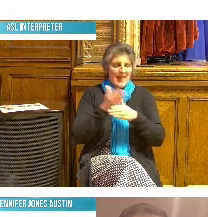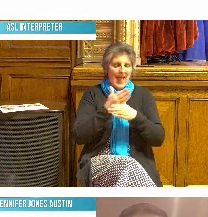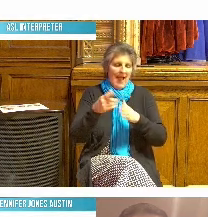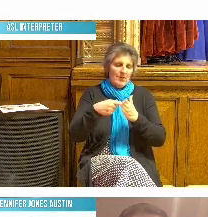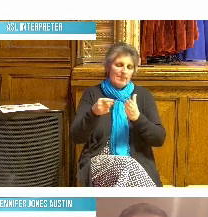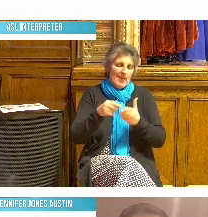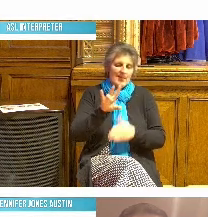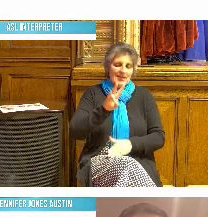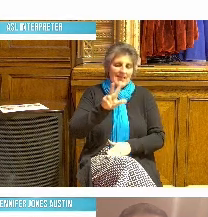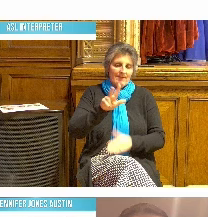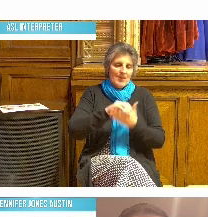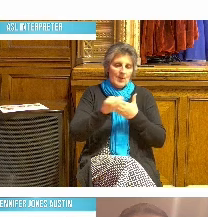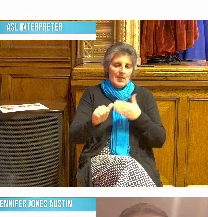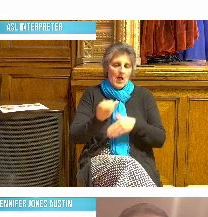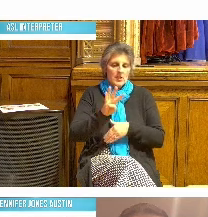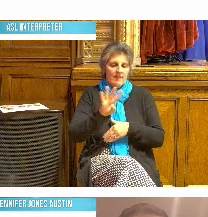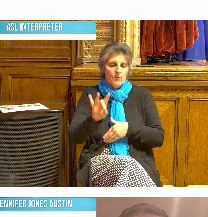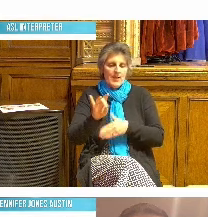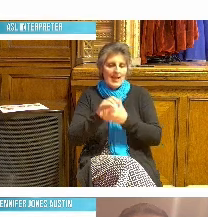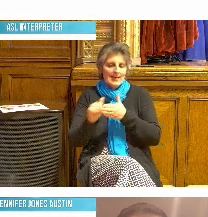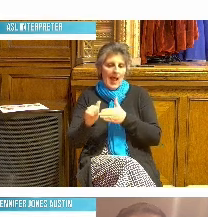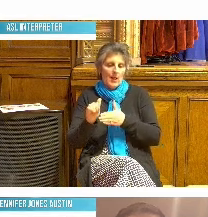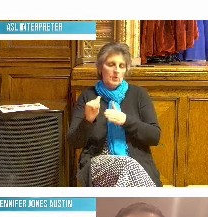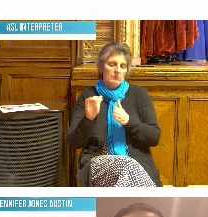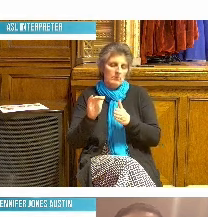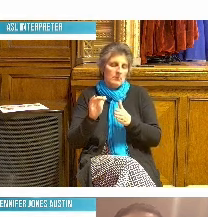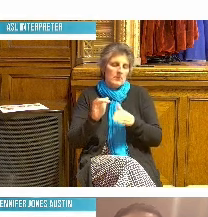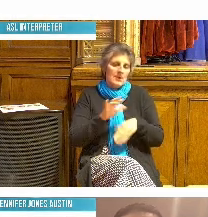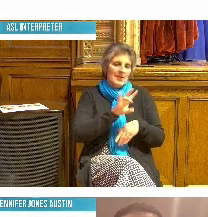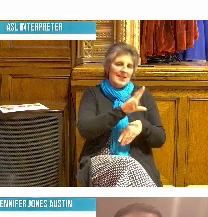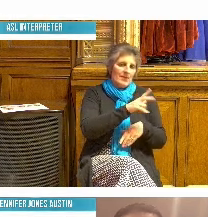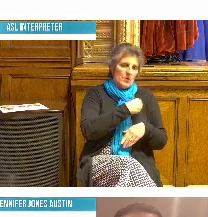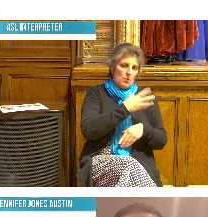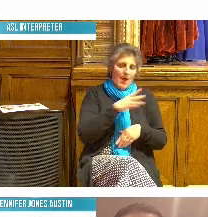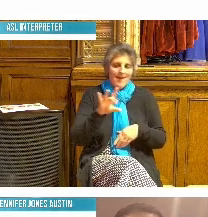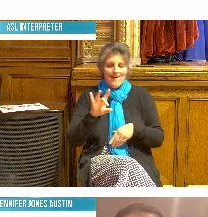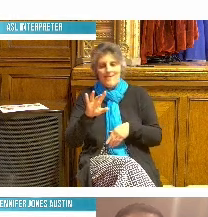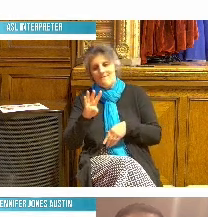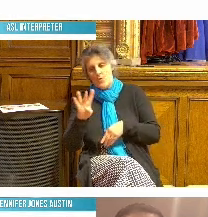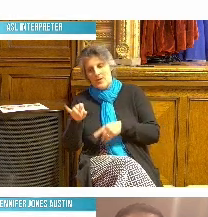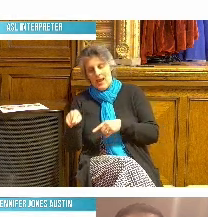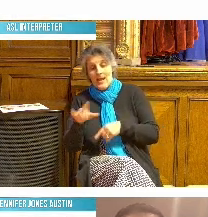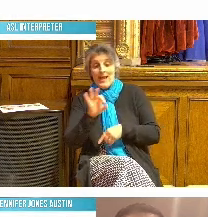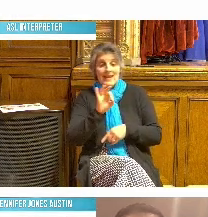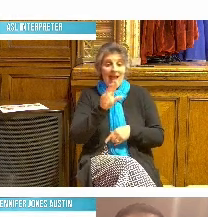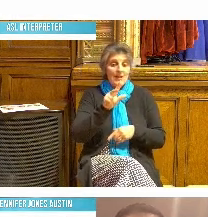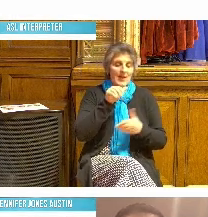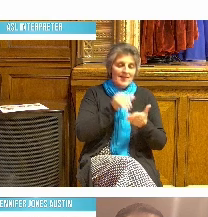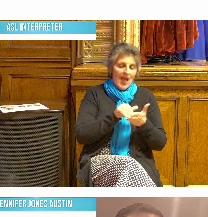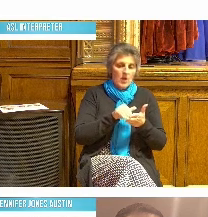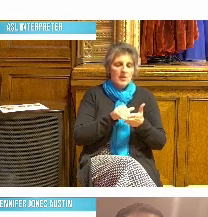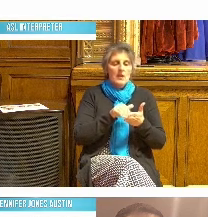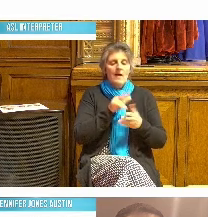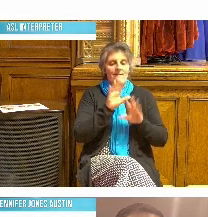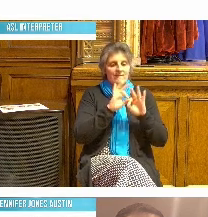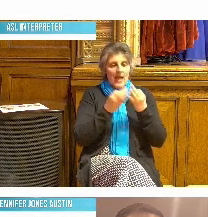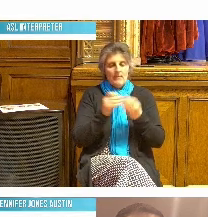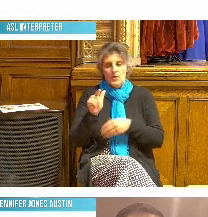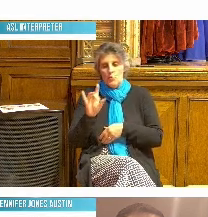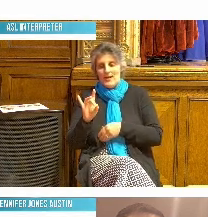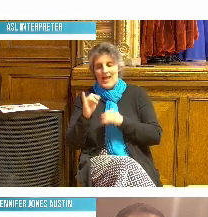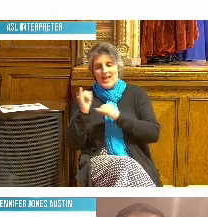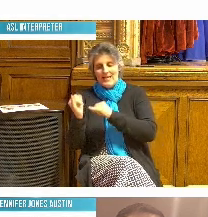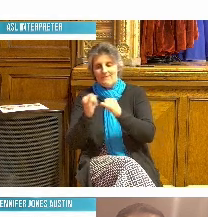of $73 and $48 respectively. Roughly 93,000 families and 28,000 individuals